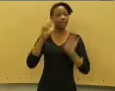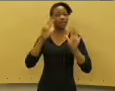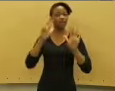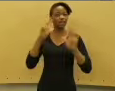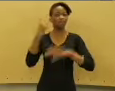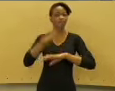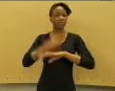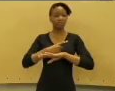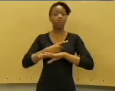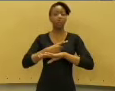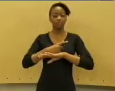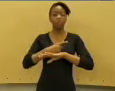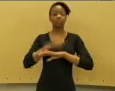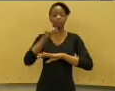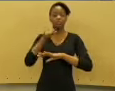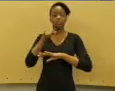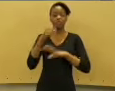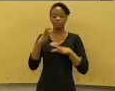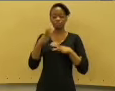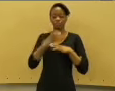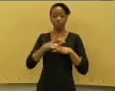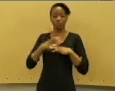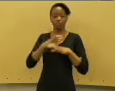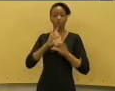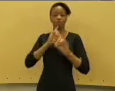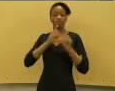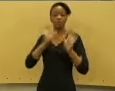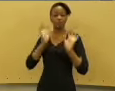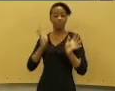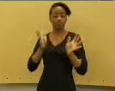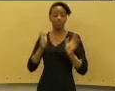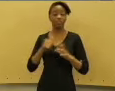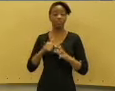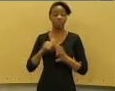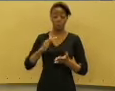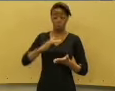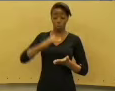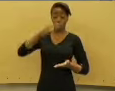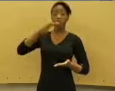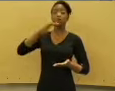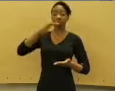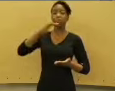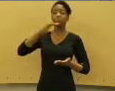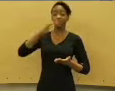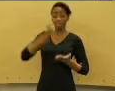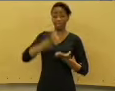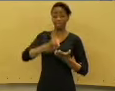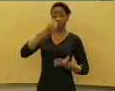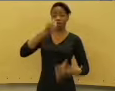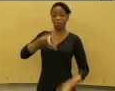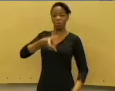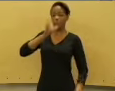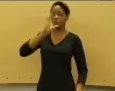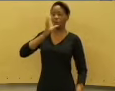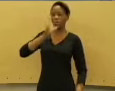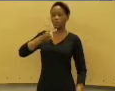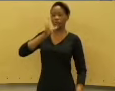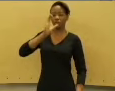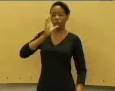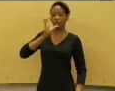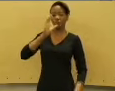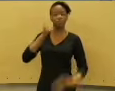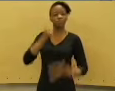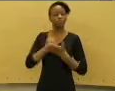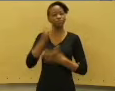ordered a mega coffee from Wimpy. It's huge. And I drank that cup of coffee, and I remember sitting there and